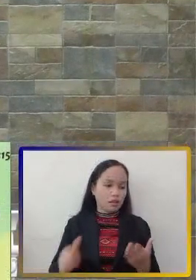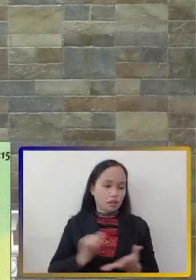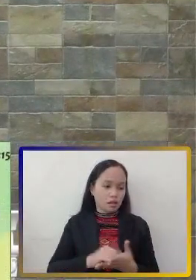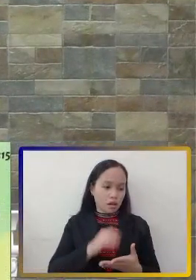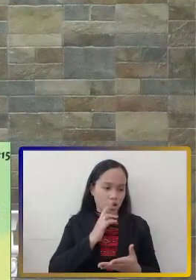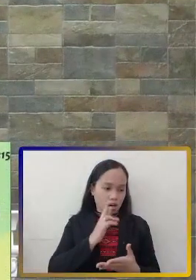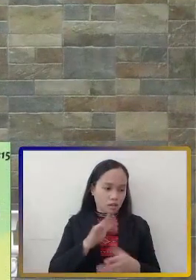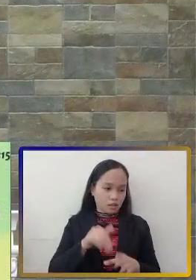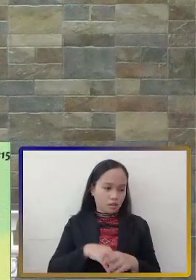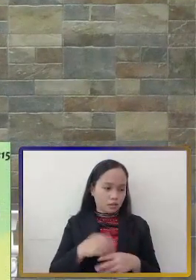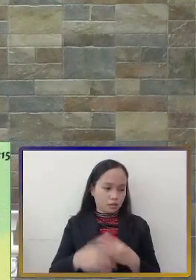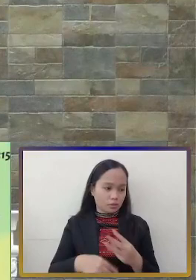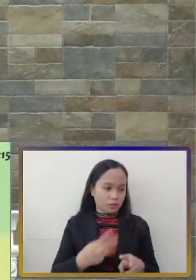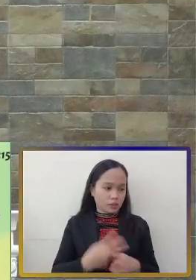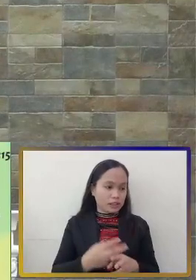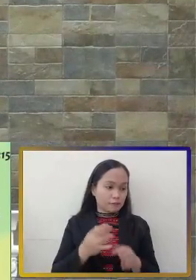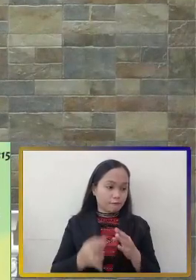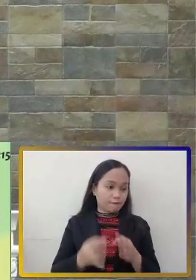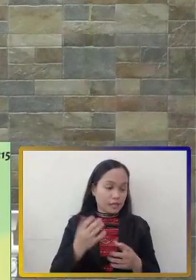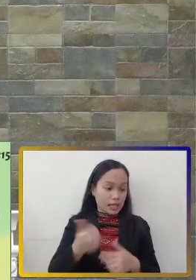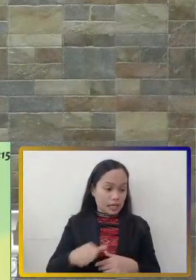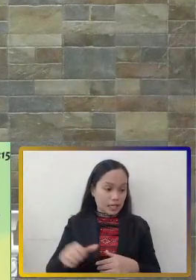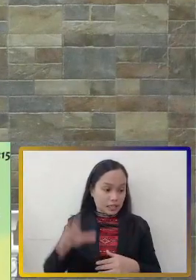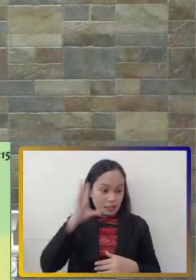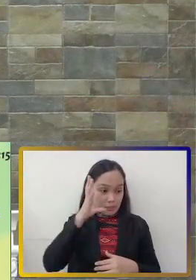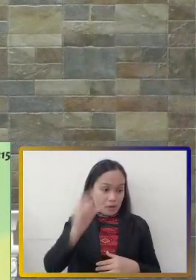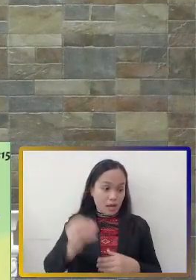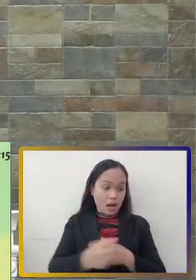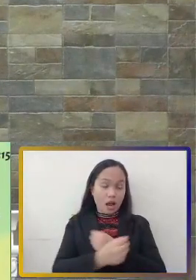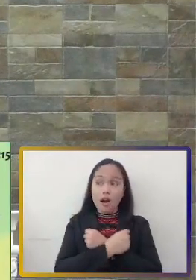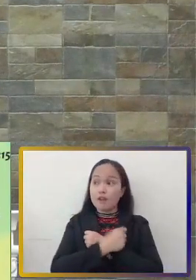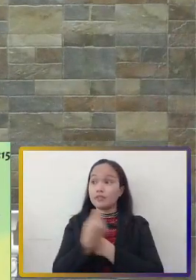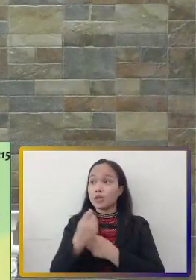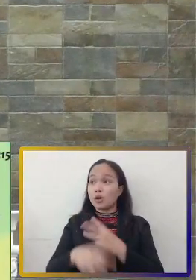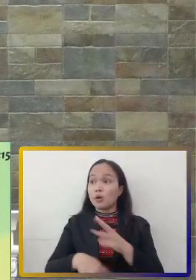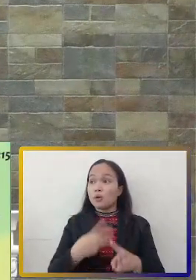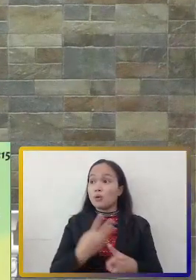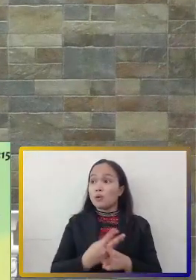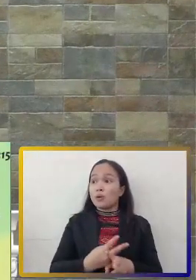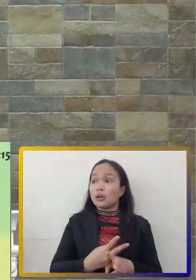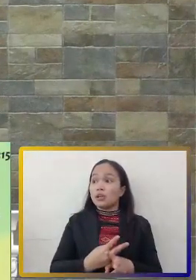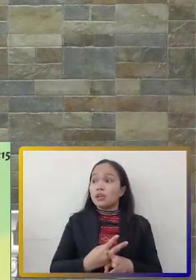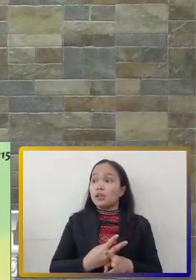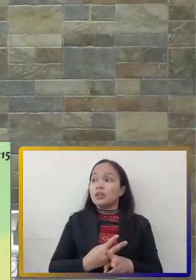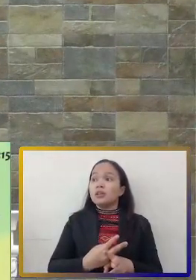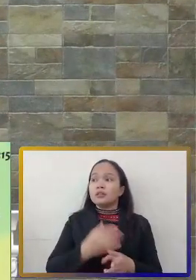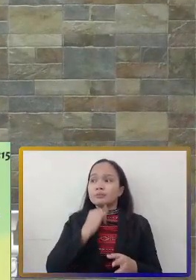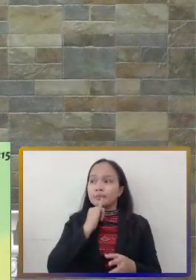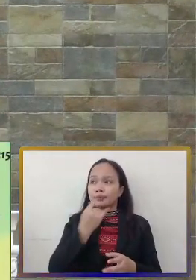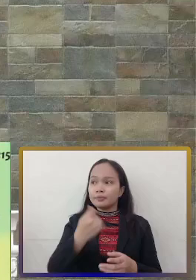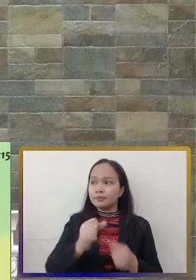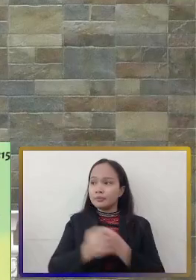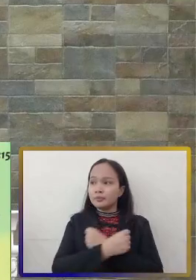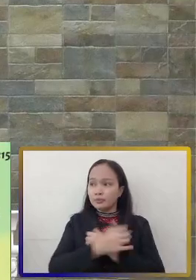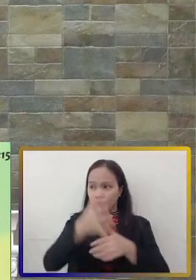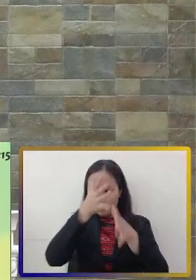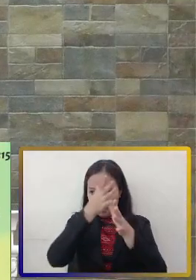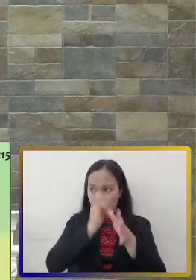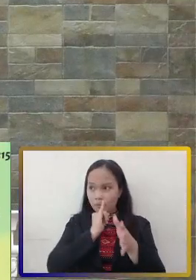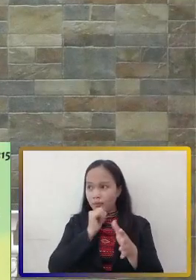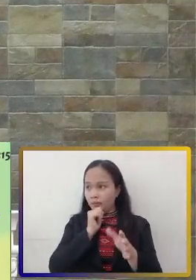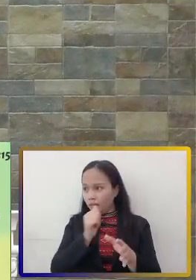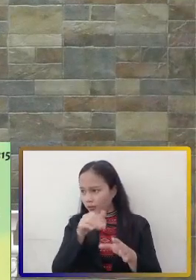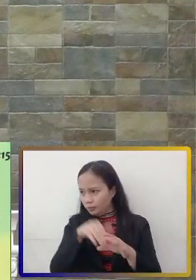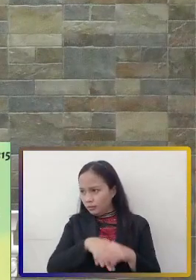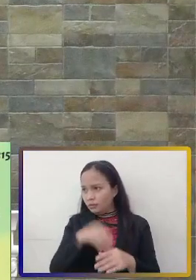the world. If any man loves the world, the love of the Father is not in him.